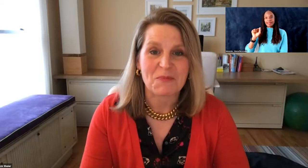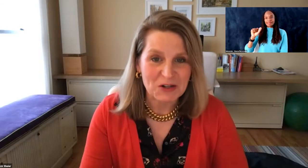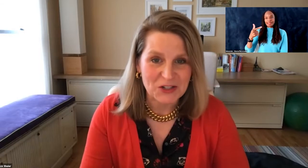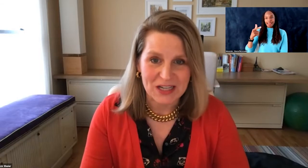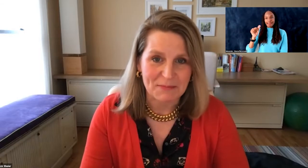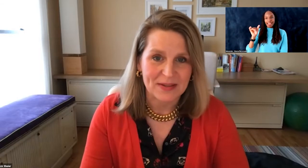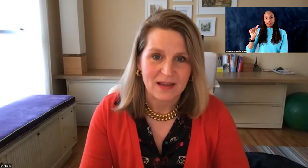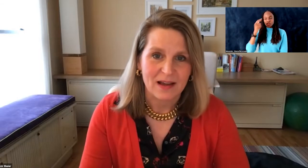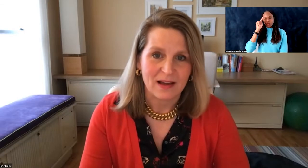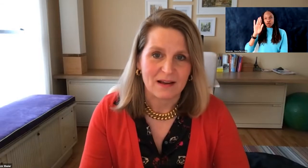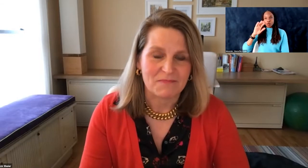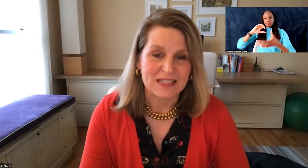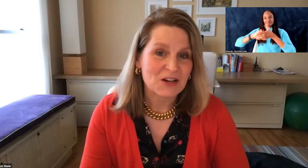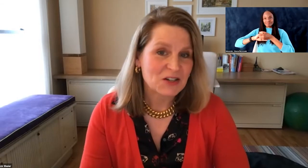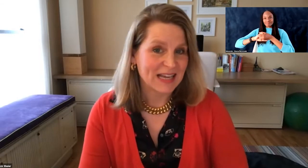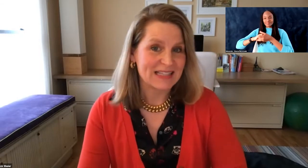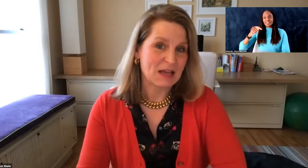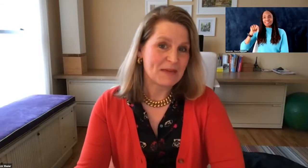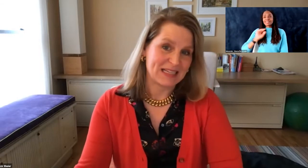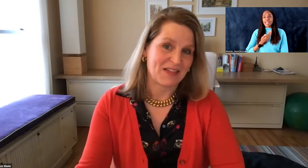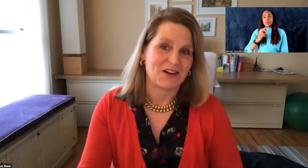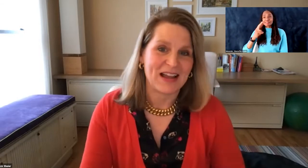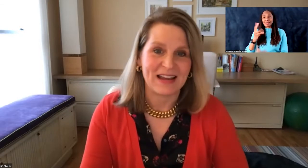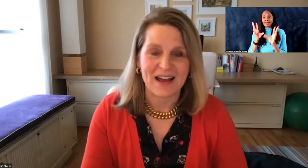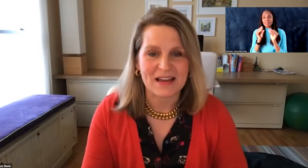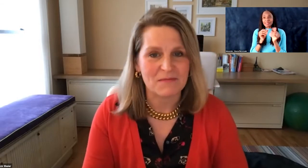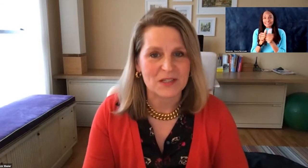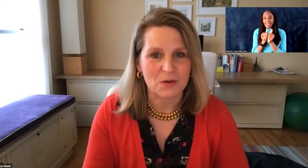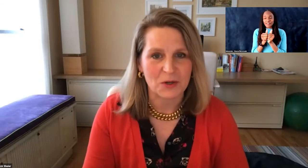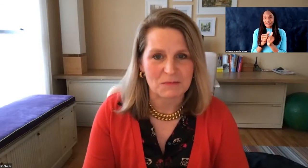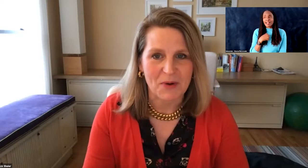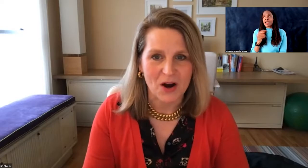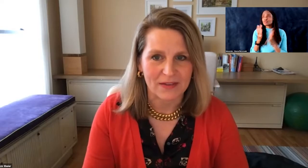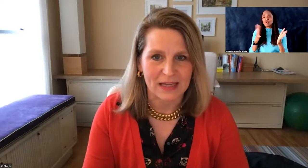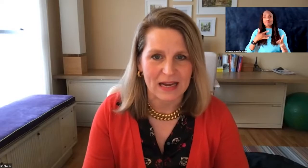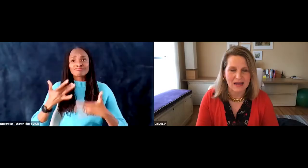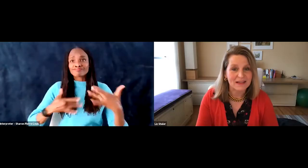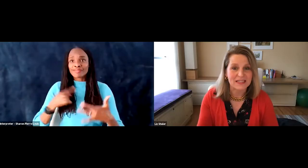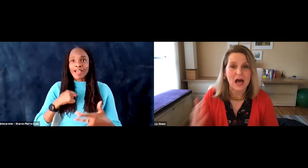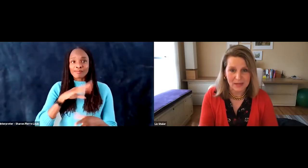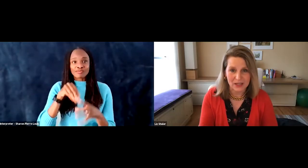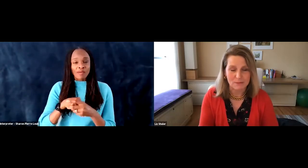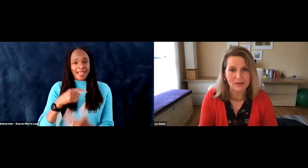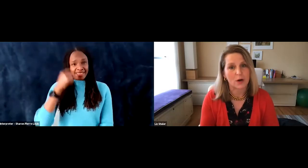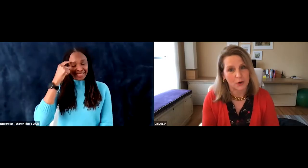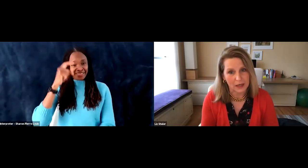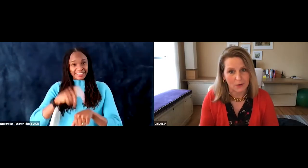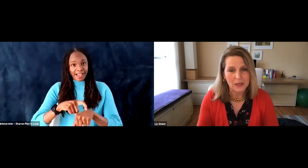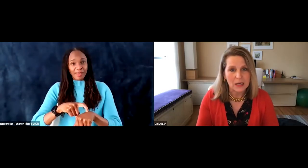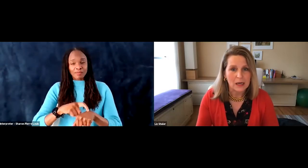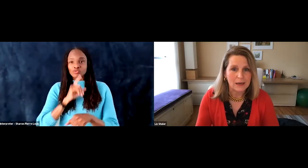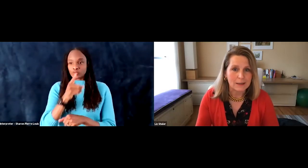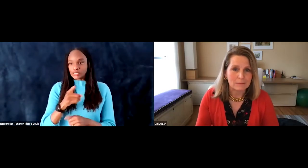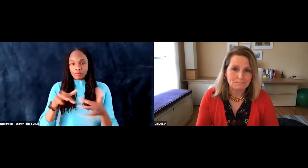for your partnership. This is our second summit together, and I am so thrilled to be a part of it. And I think the timing couldn't be more